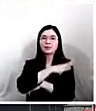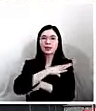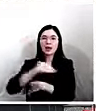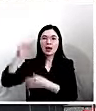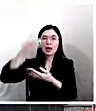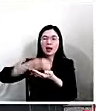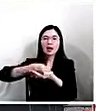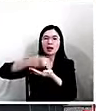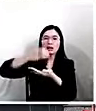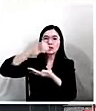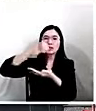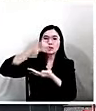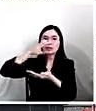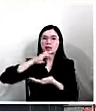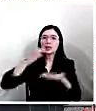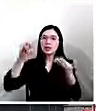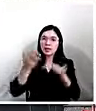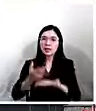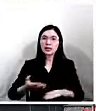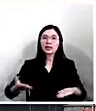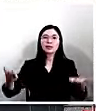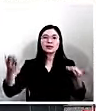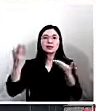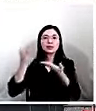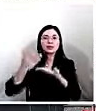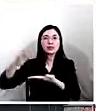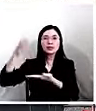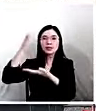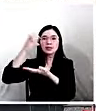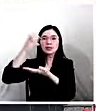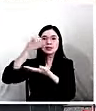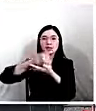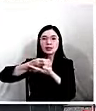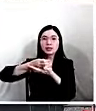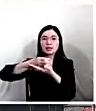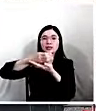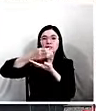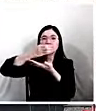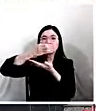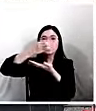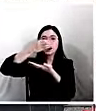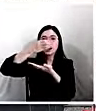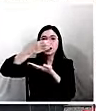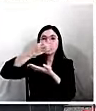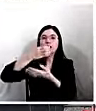bread and drink this